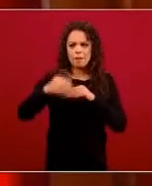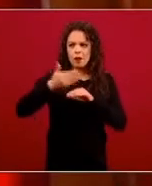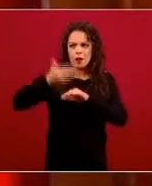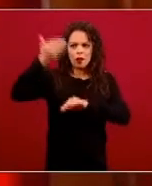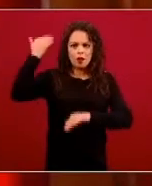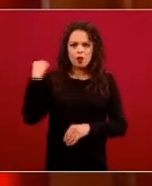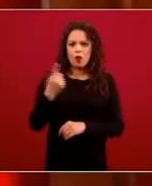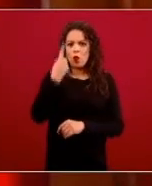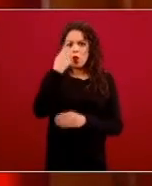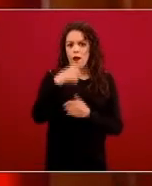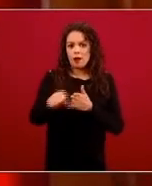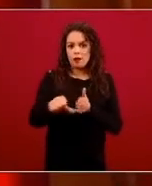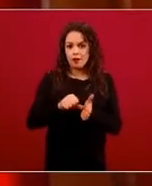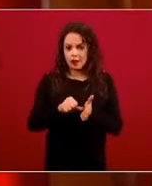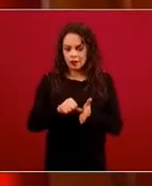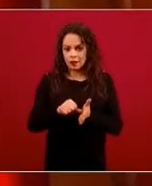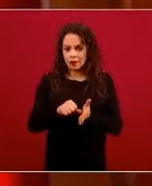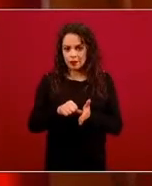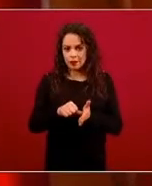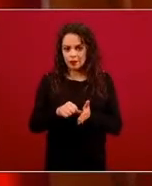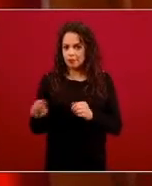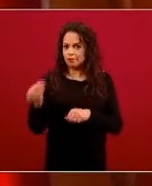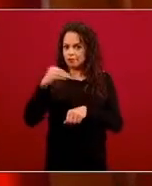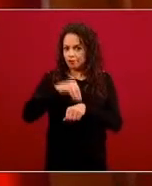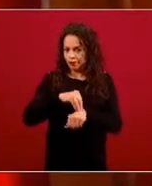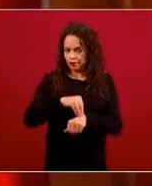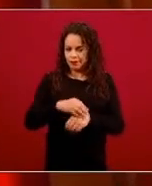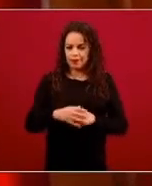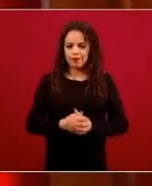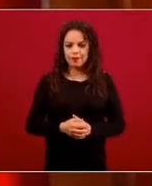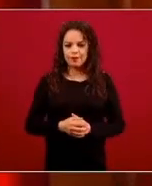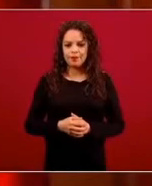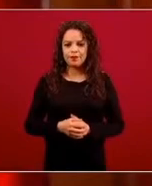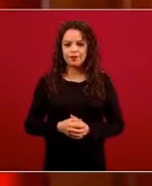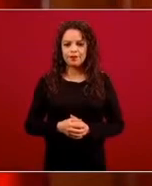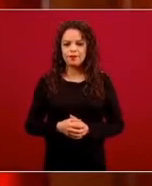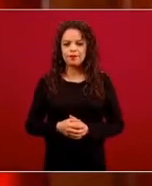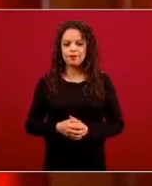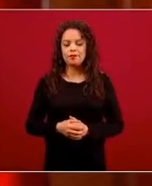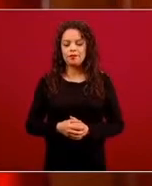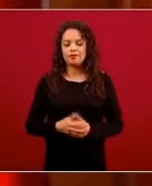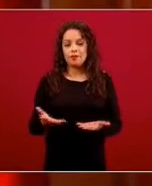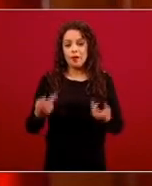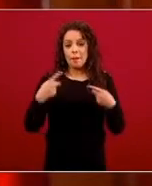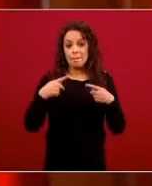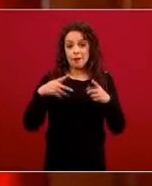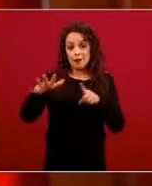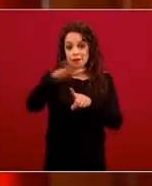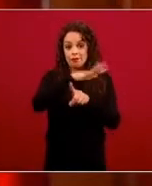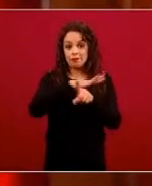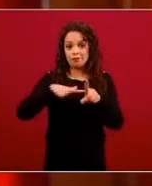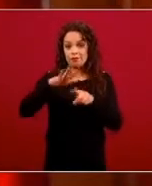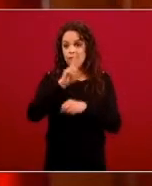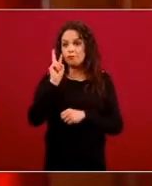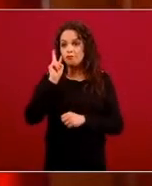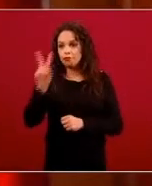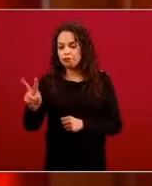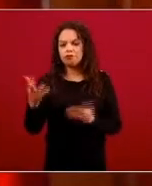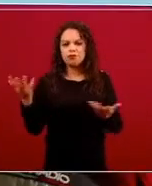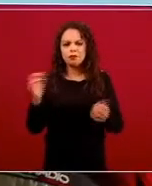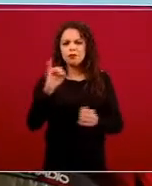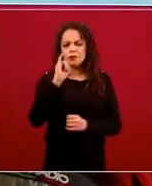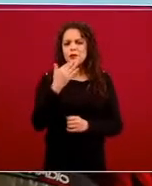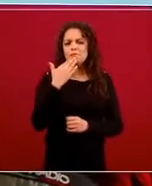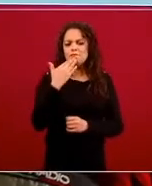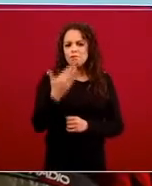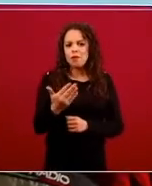múltiples actividades, ha sido adoptada. Now we are seeing that people have accepted